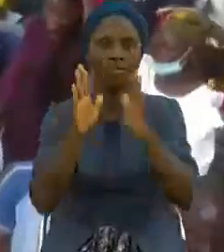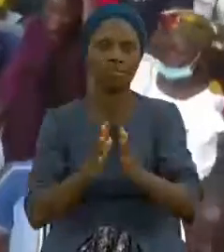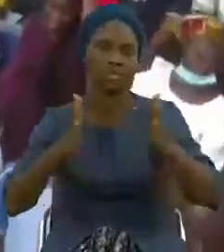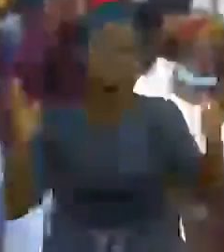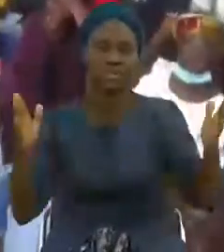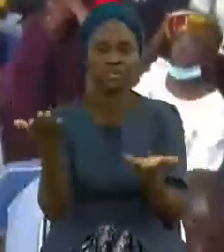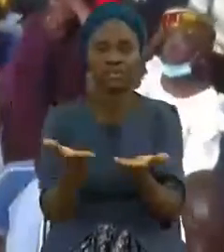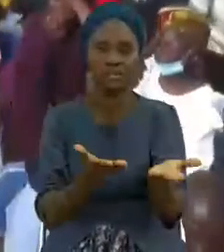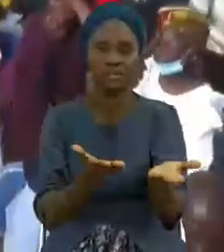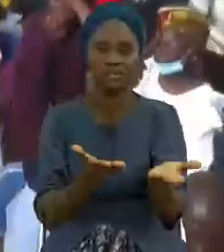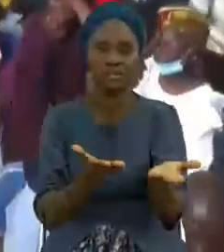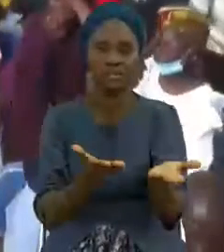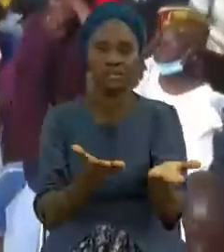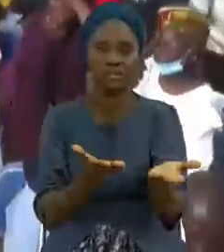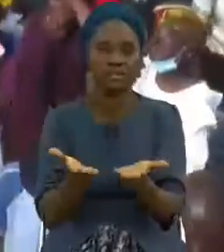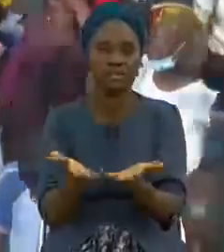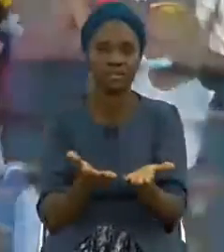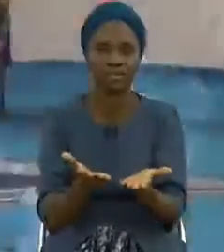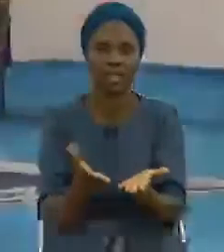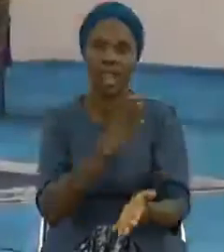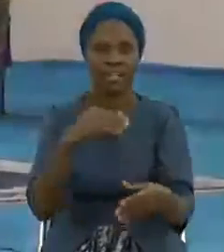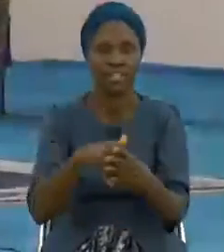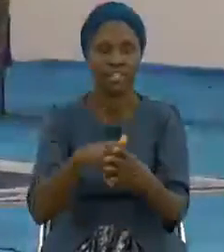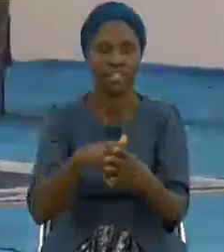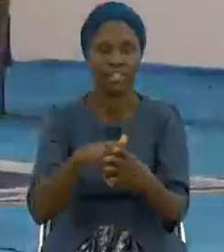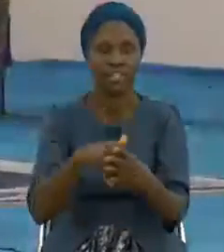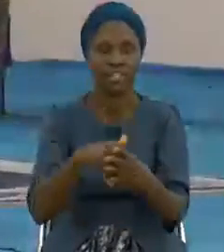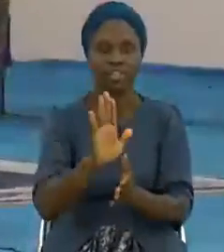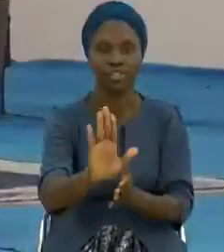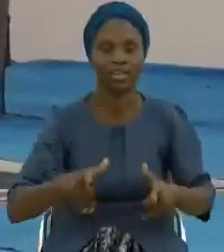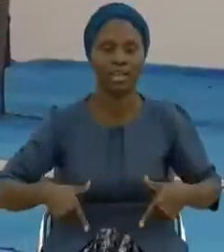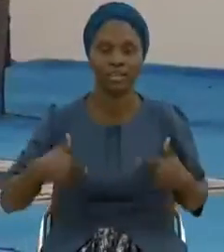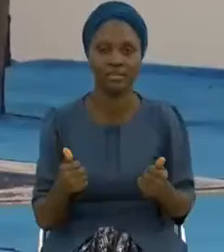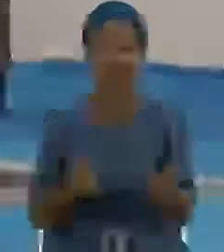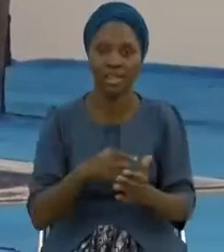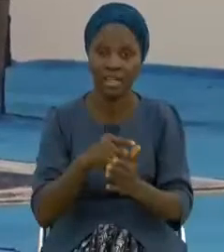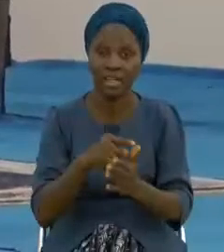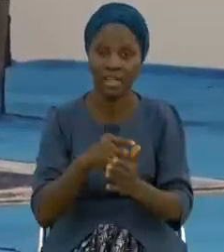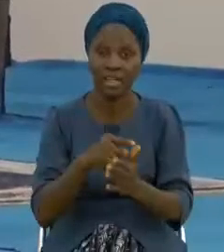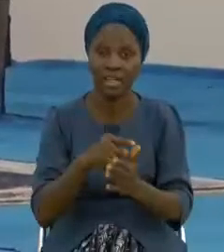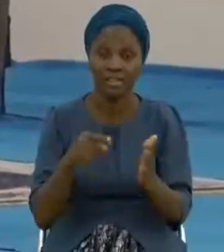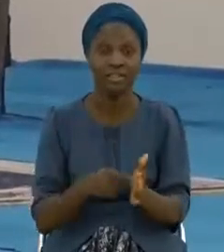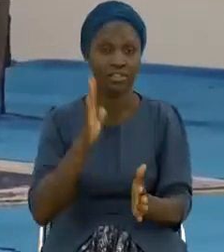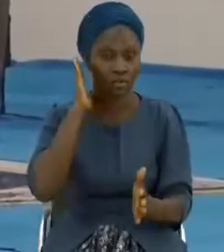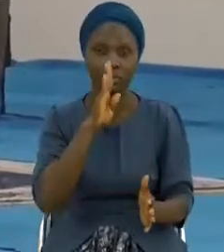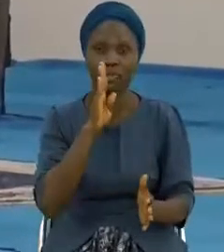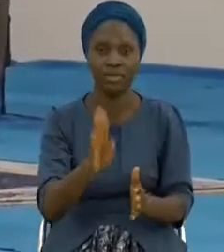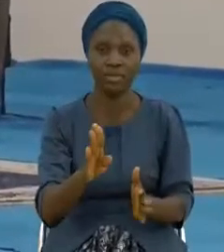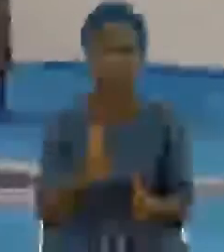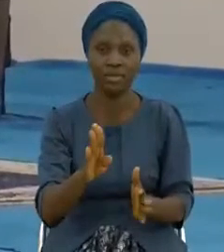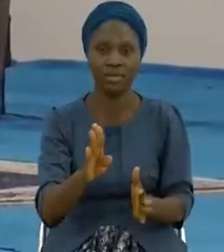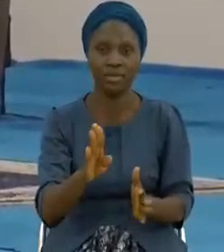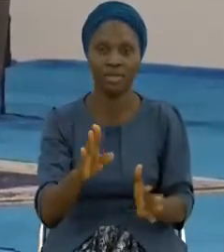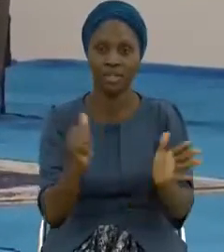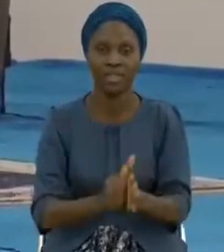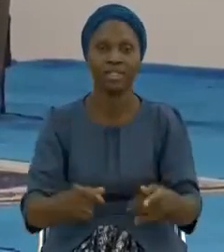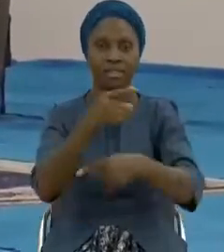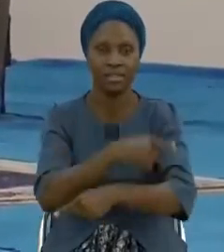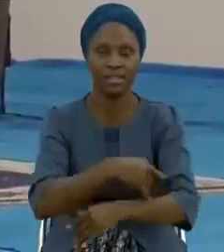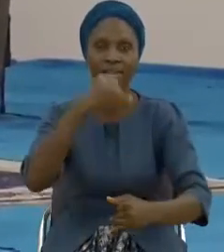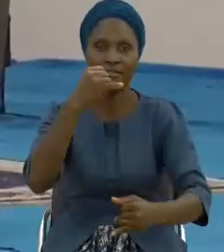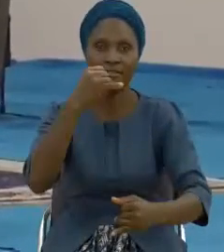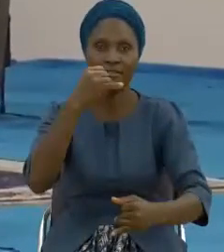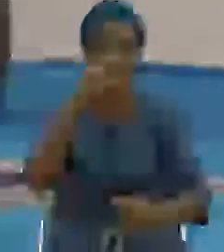life, this will be that day, final Sunday of the